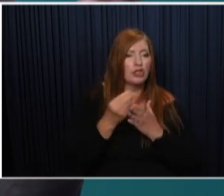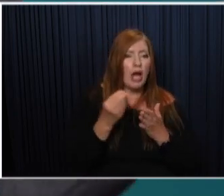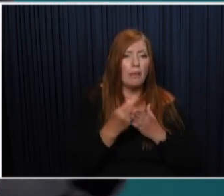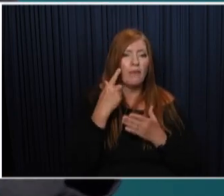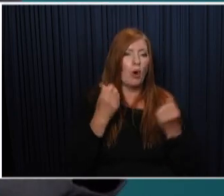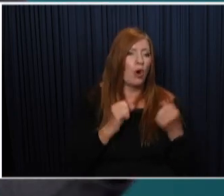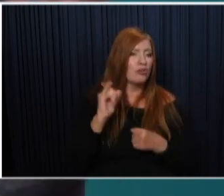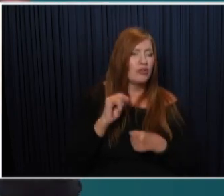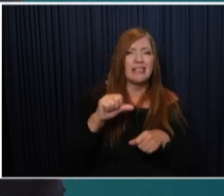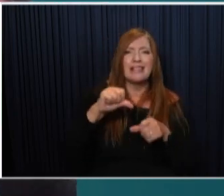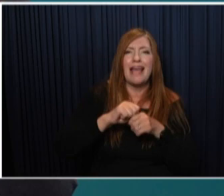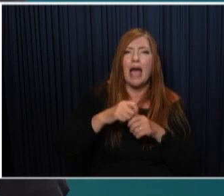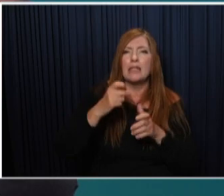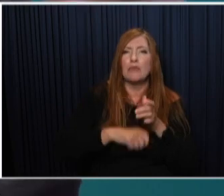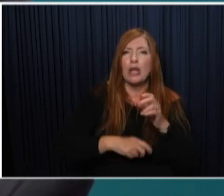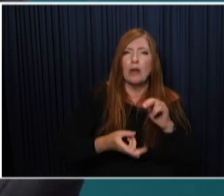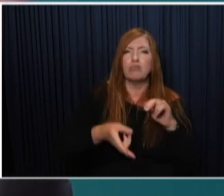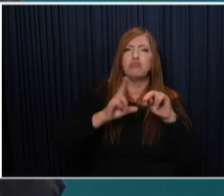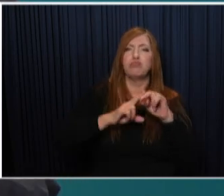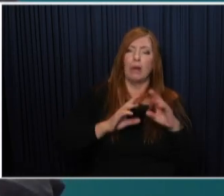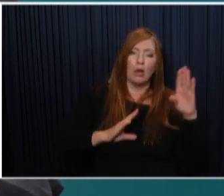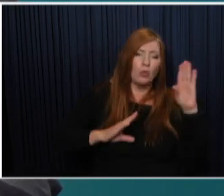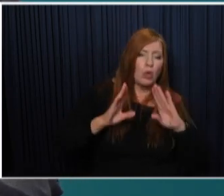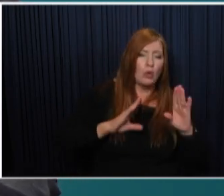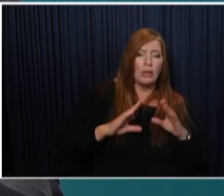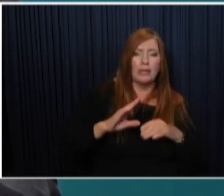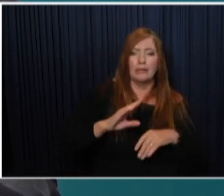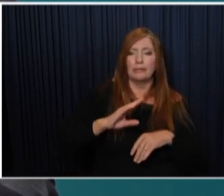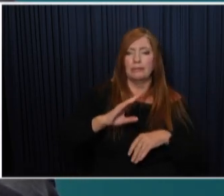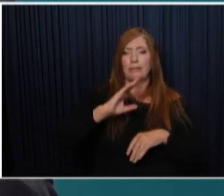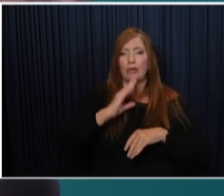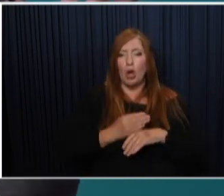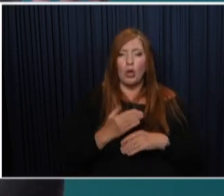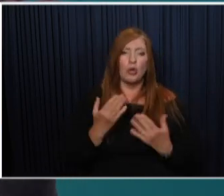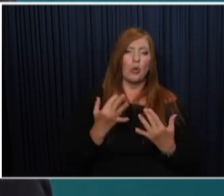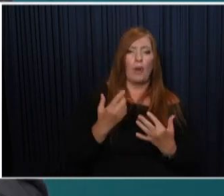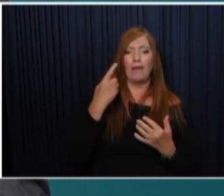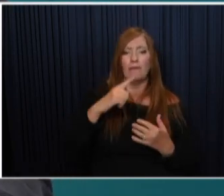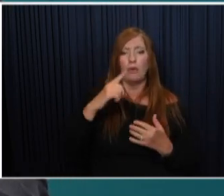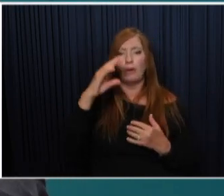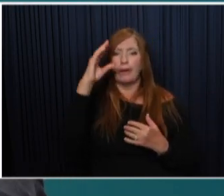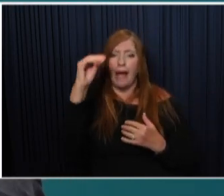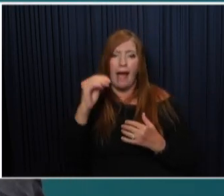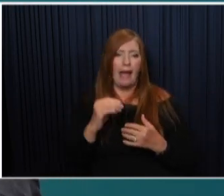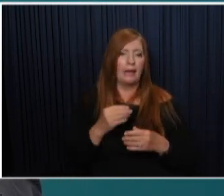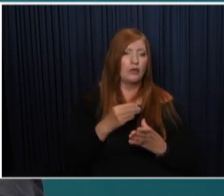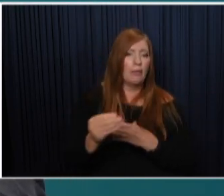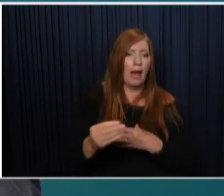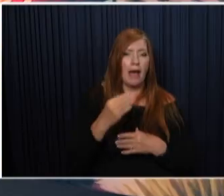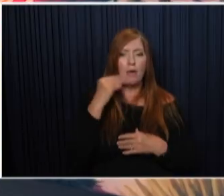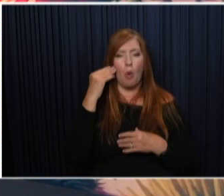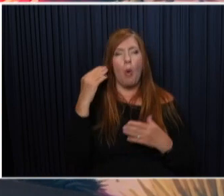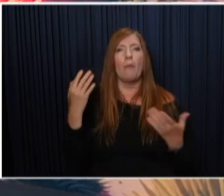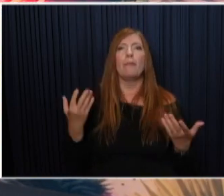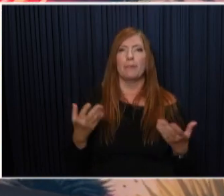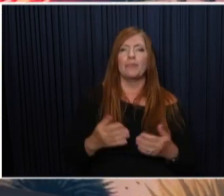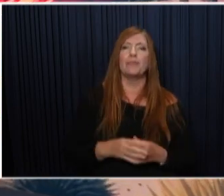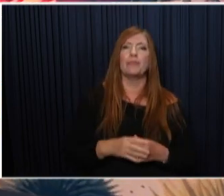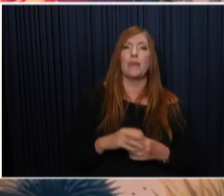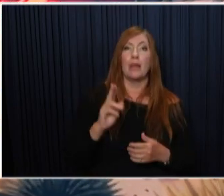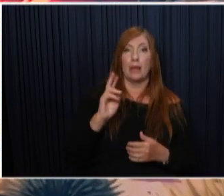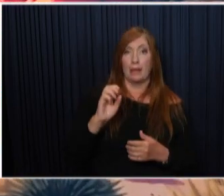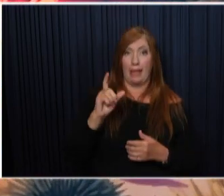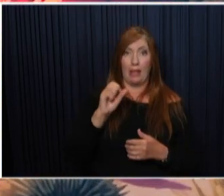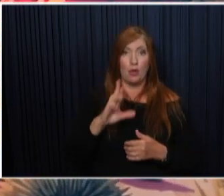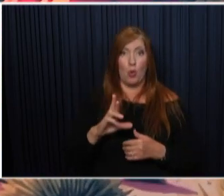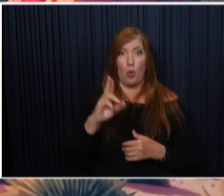that my daughter has to wait for me to die to buy a house or get a home. So. All right, and Mr. Keeler, your thoughts